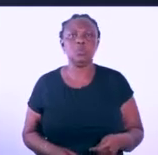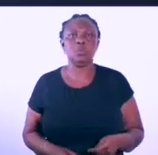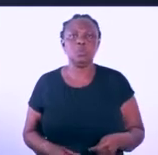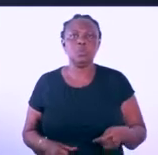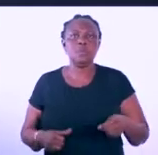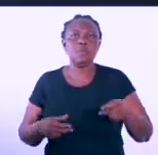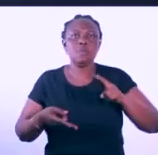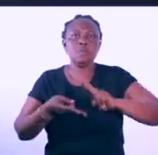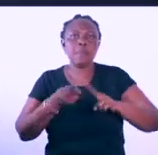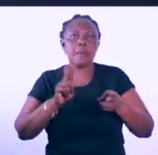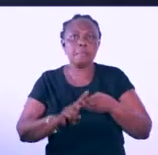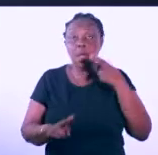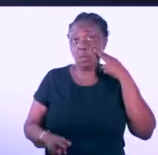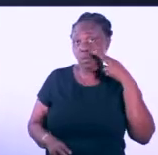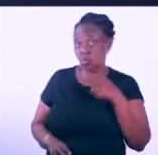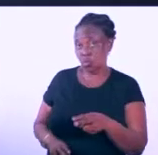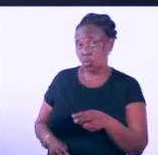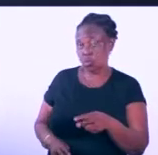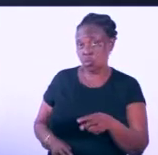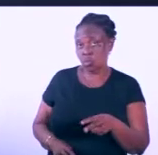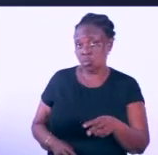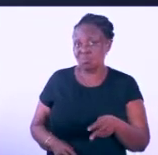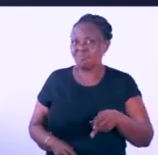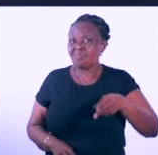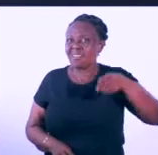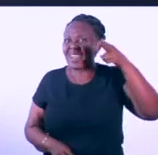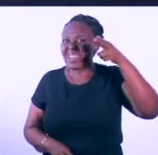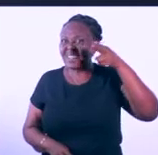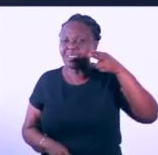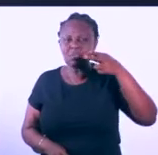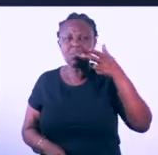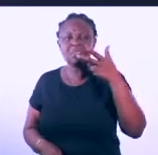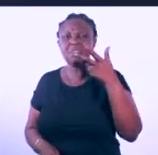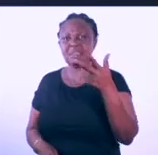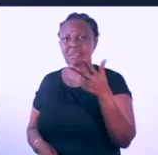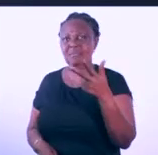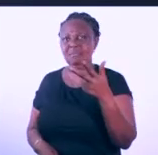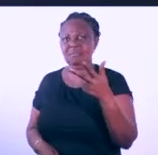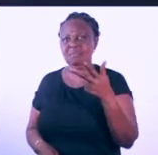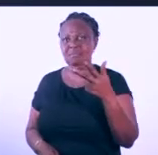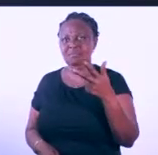For number recognition, her highest was 3 digits.